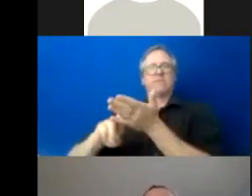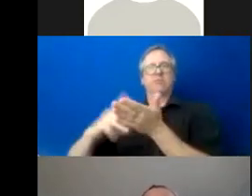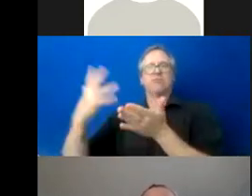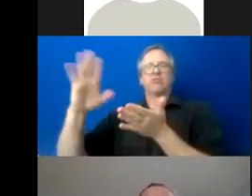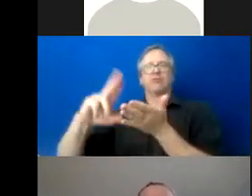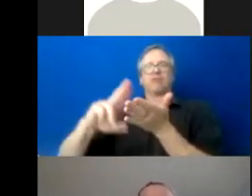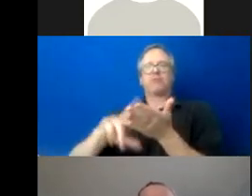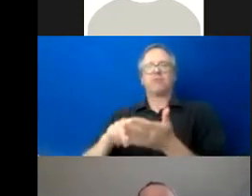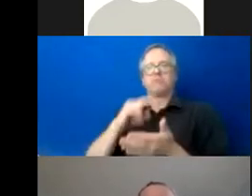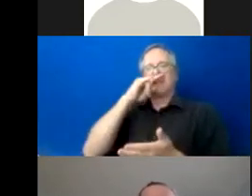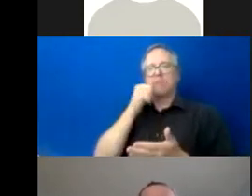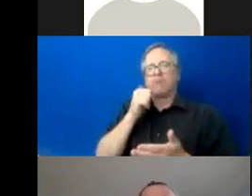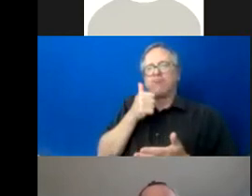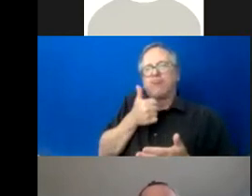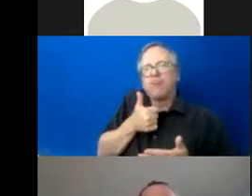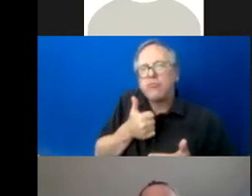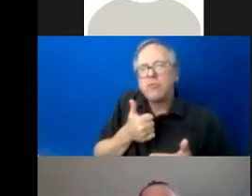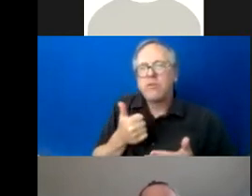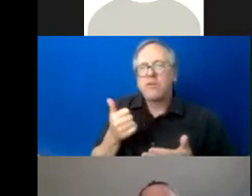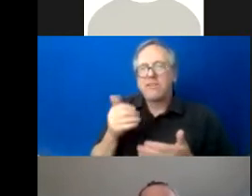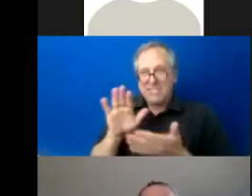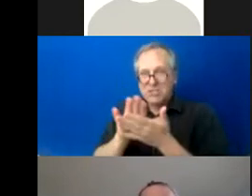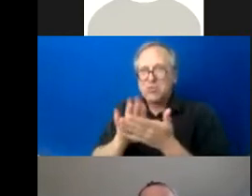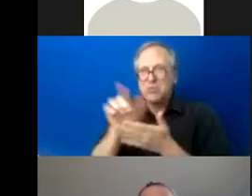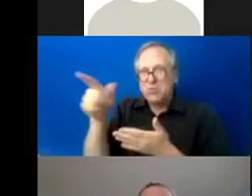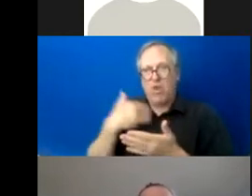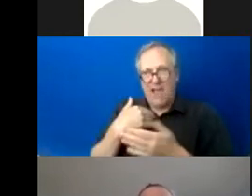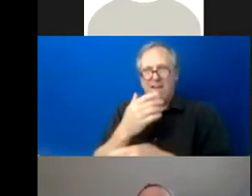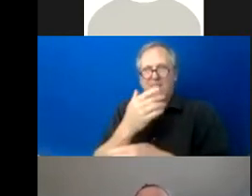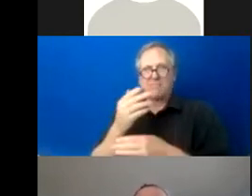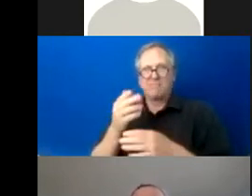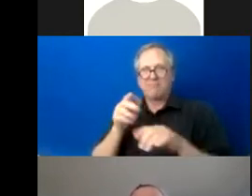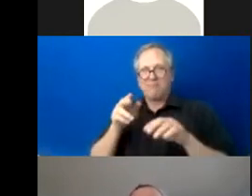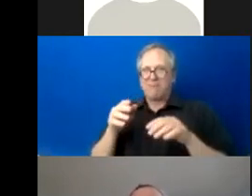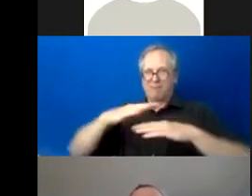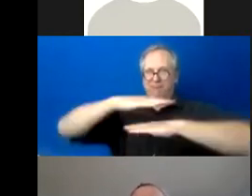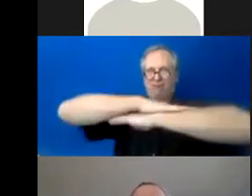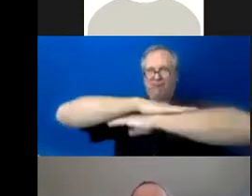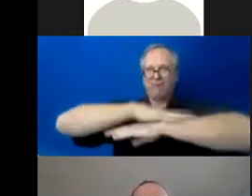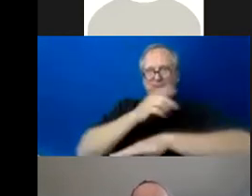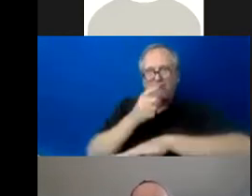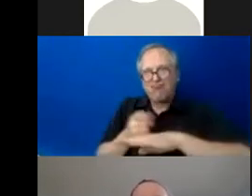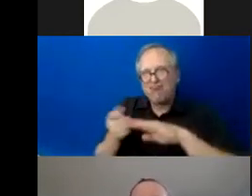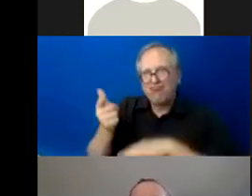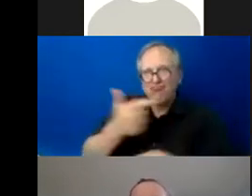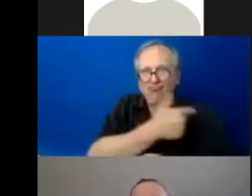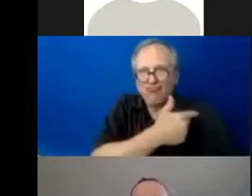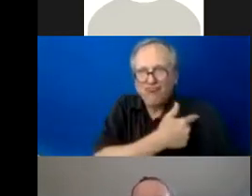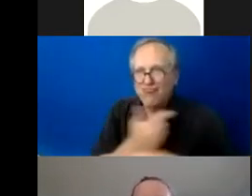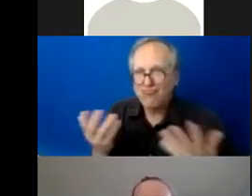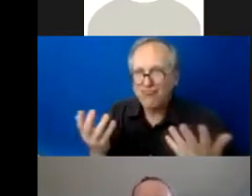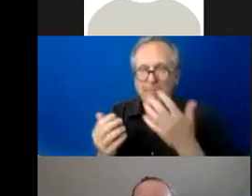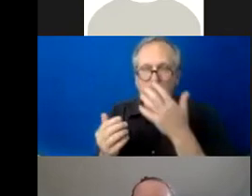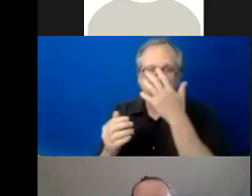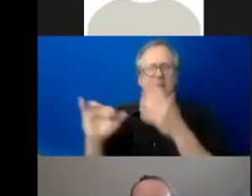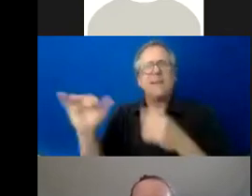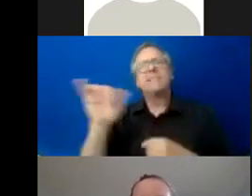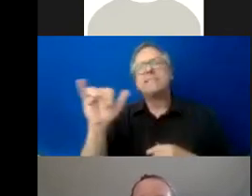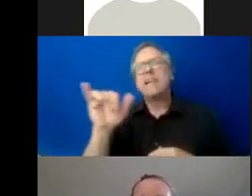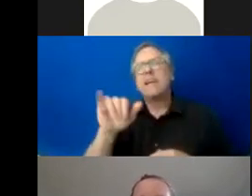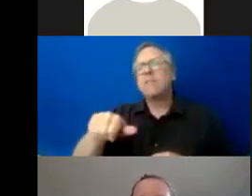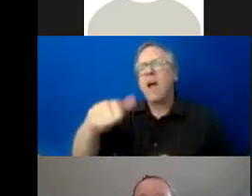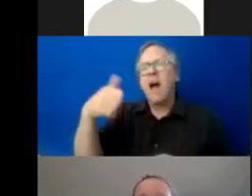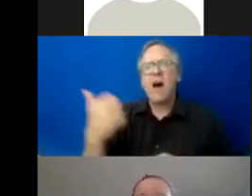up at schools that we're going to be reviewing in a moment. So how do they work? These are really similar to the other vaccines your kid has